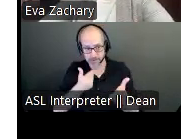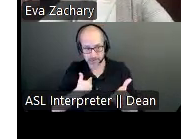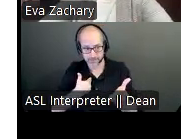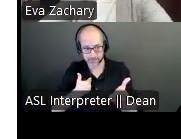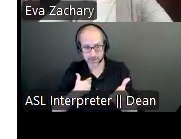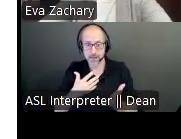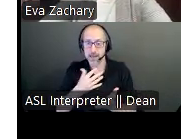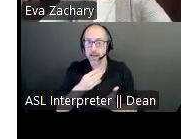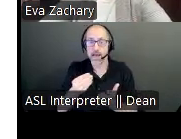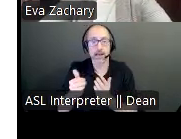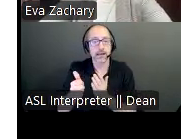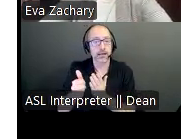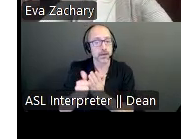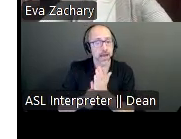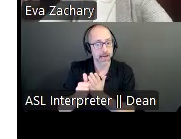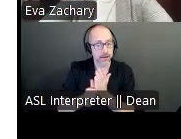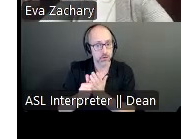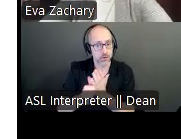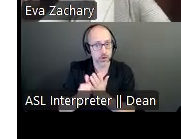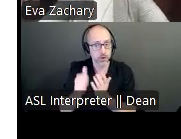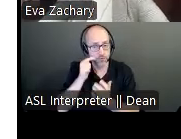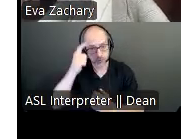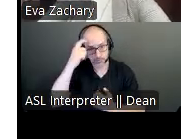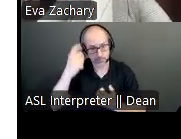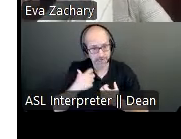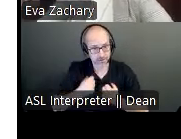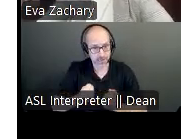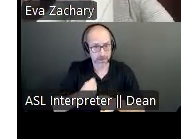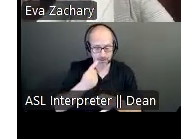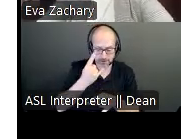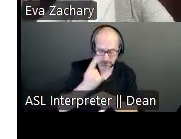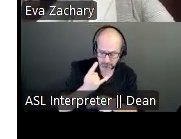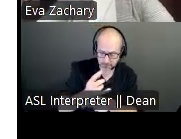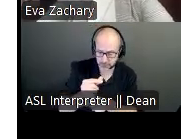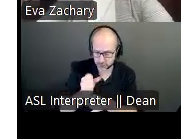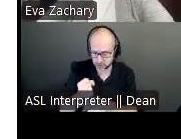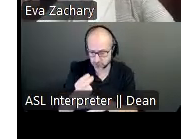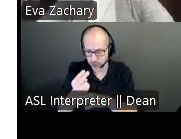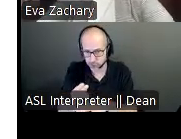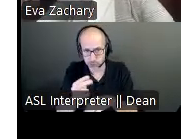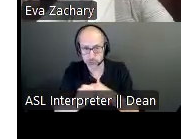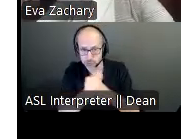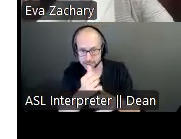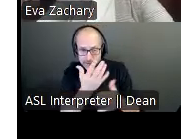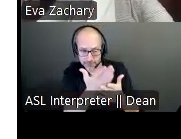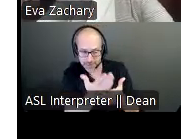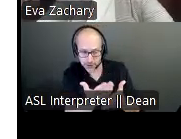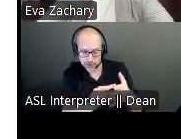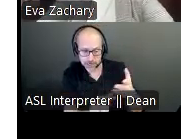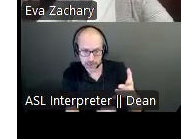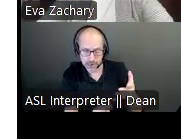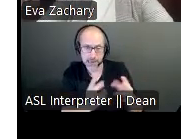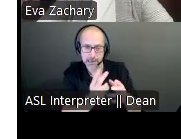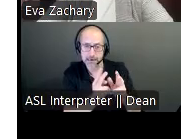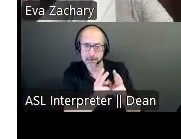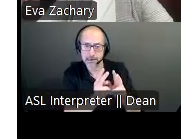handout for the mental health and substance use risk factors in intimate partner violence is